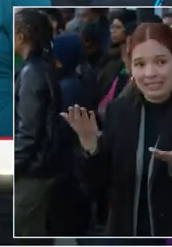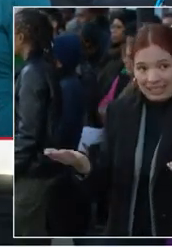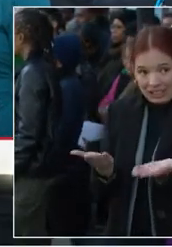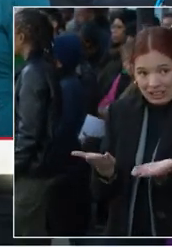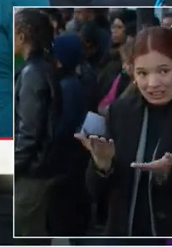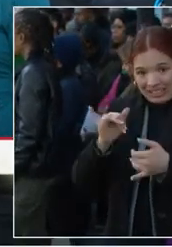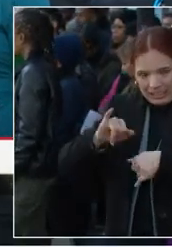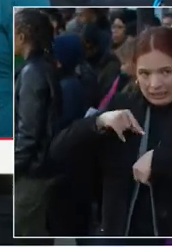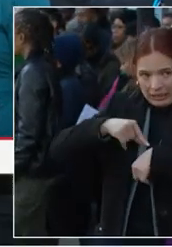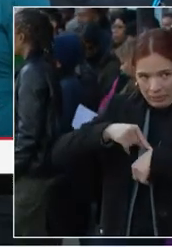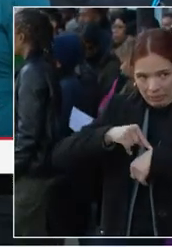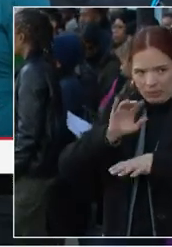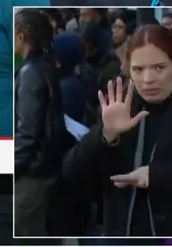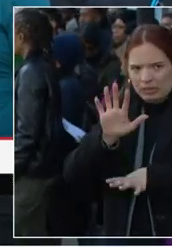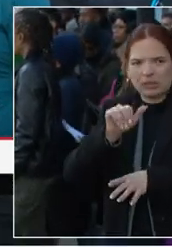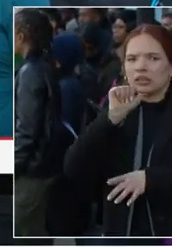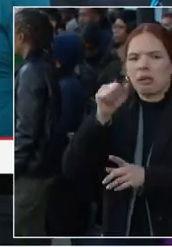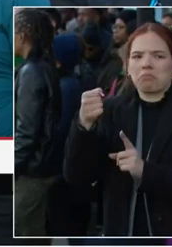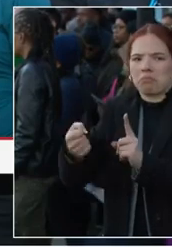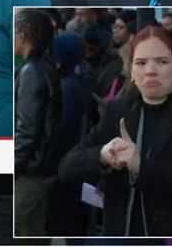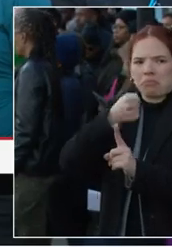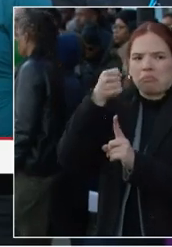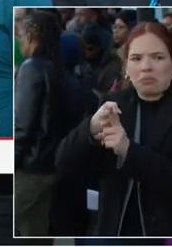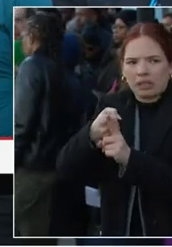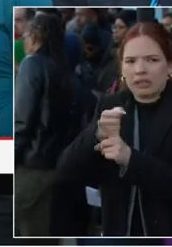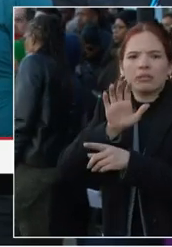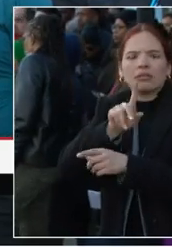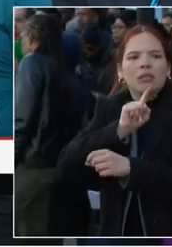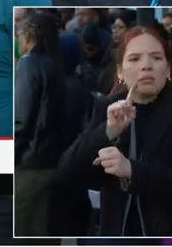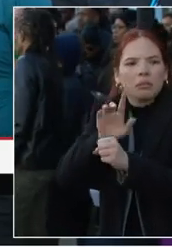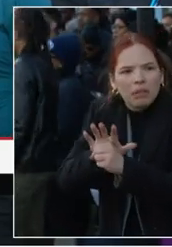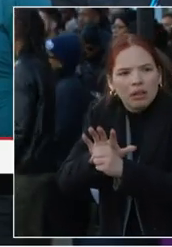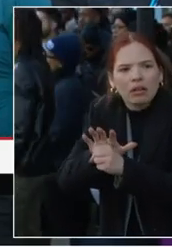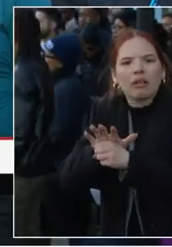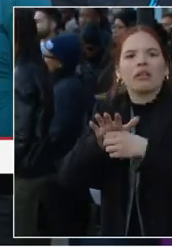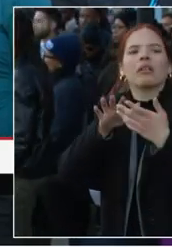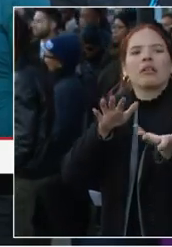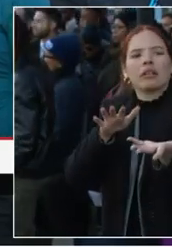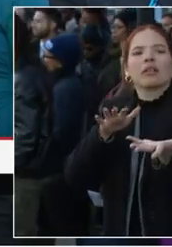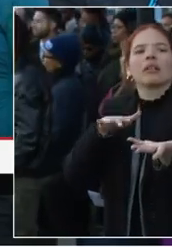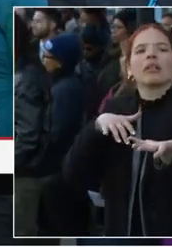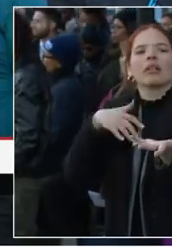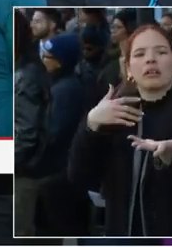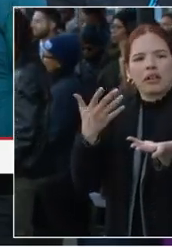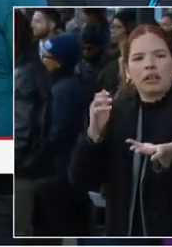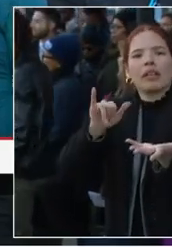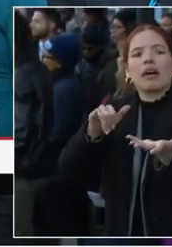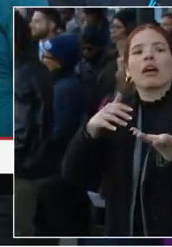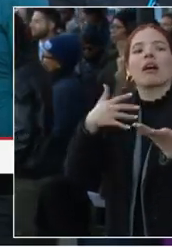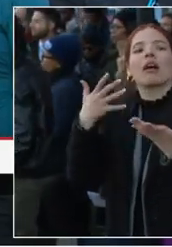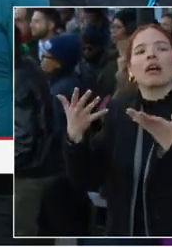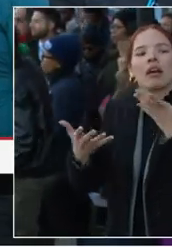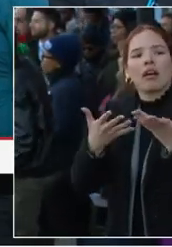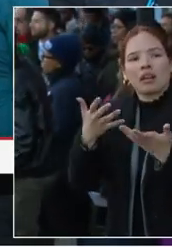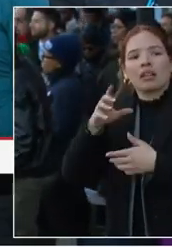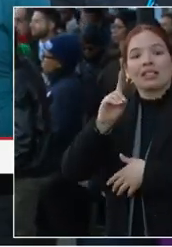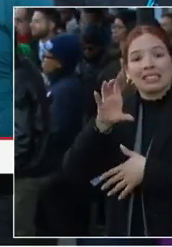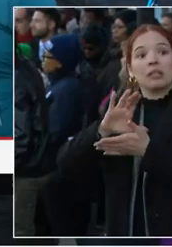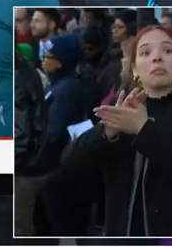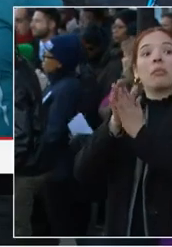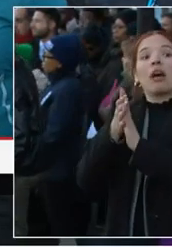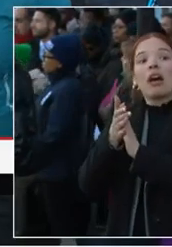doesn't impact their commitment to making sure that when we become and when all of